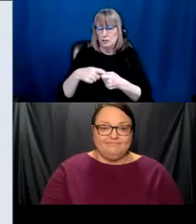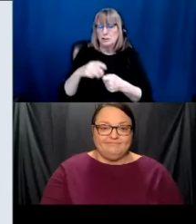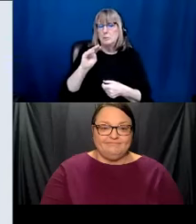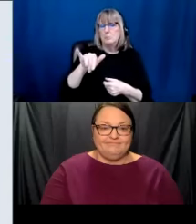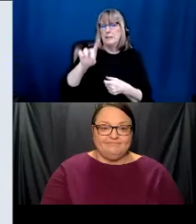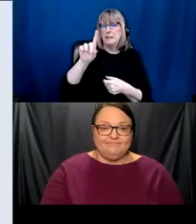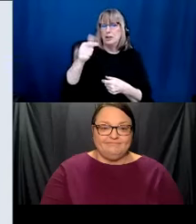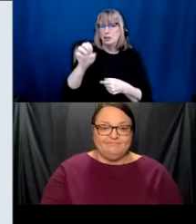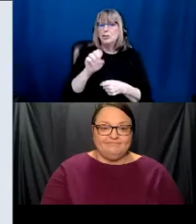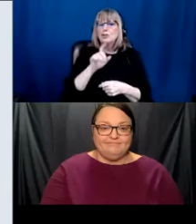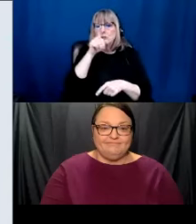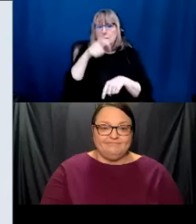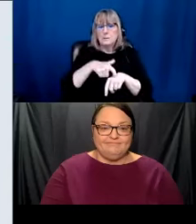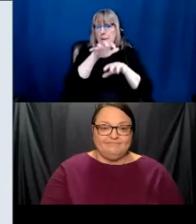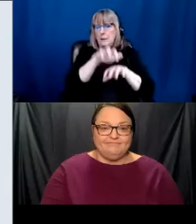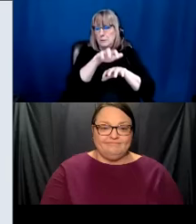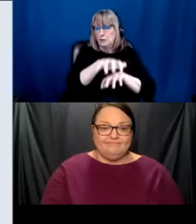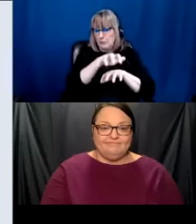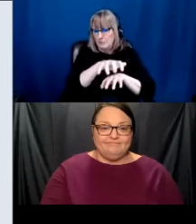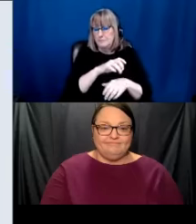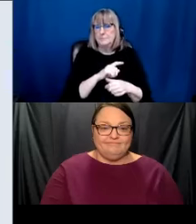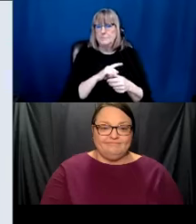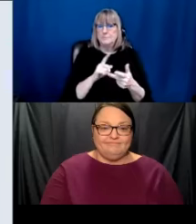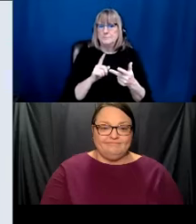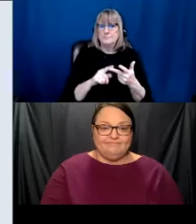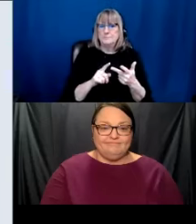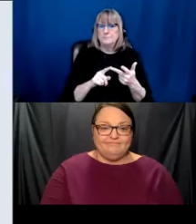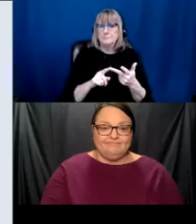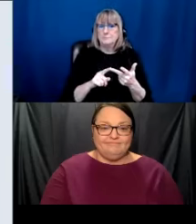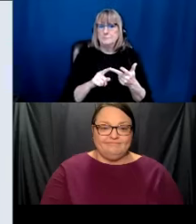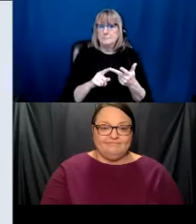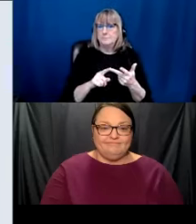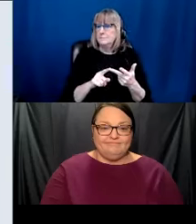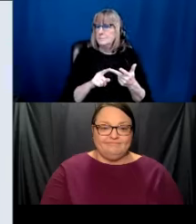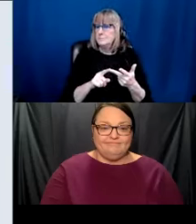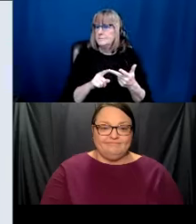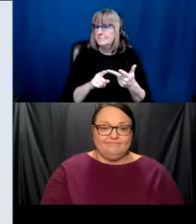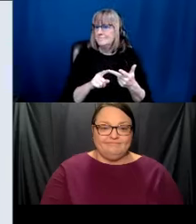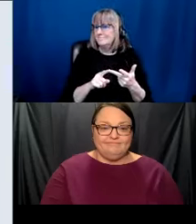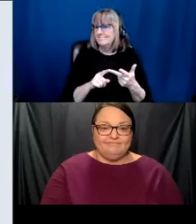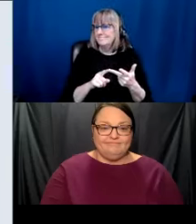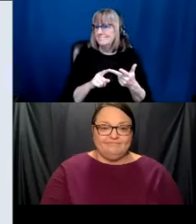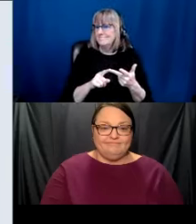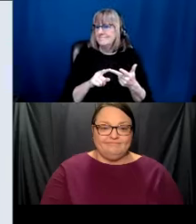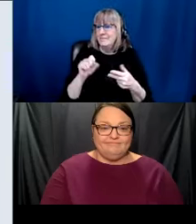presentando en lenguaje de signos, Rosy presentando en español.